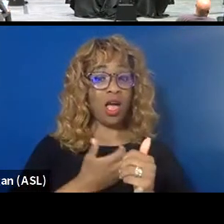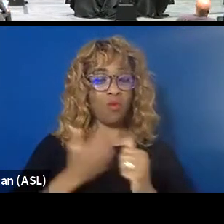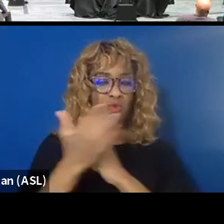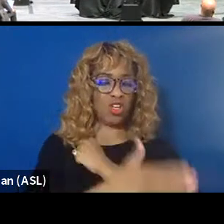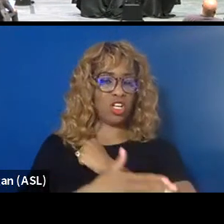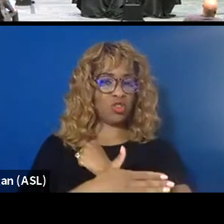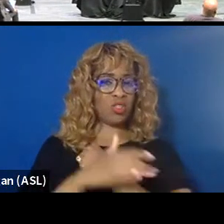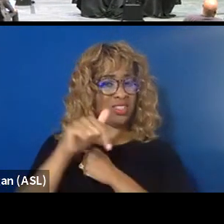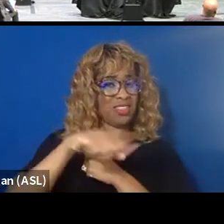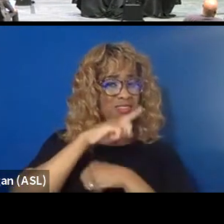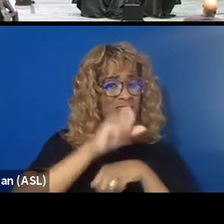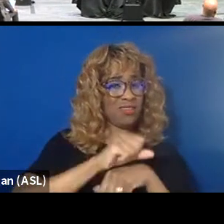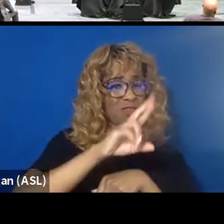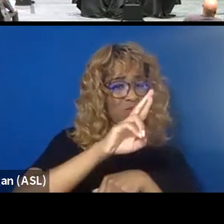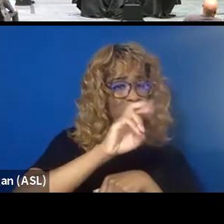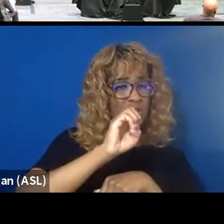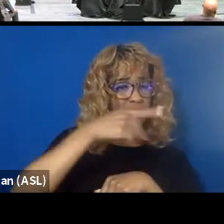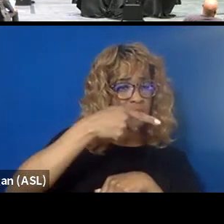is it a democracy?